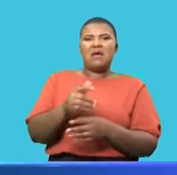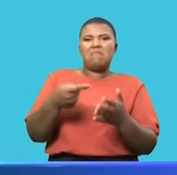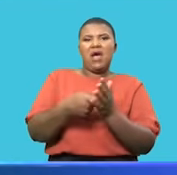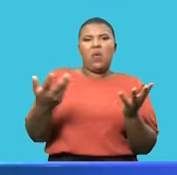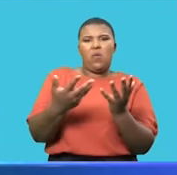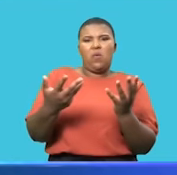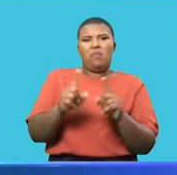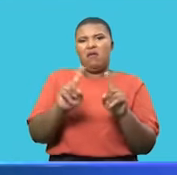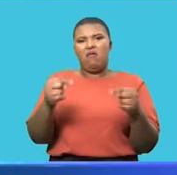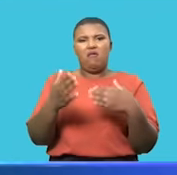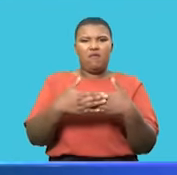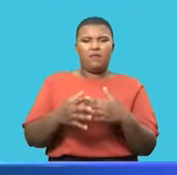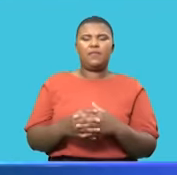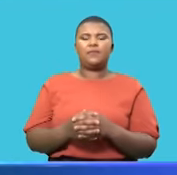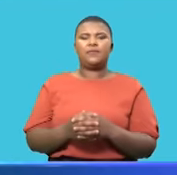them.